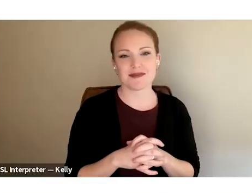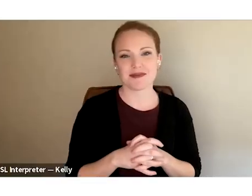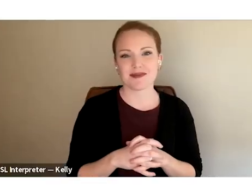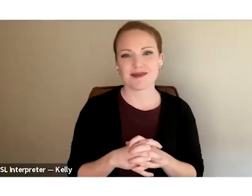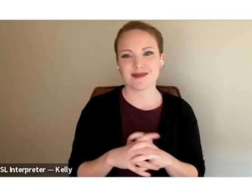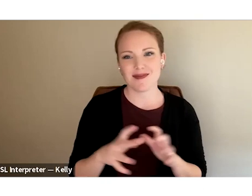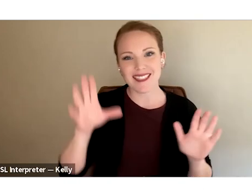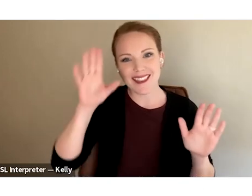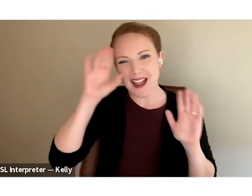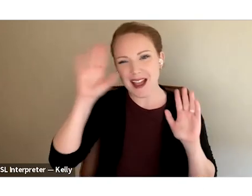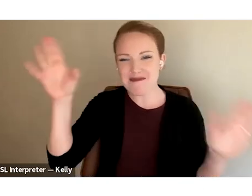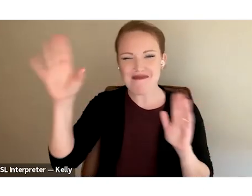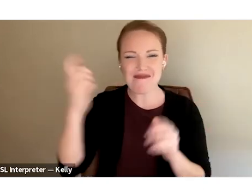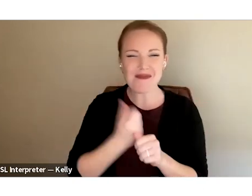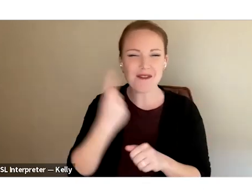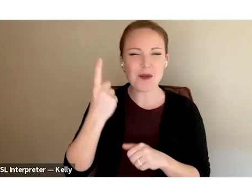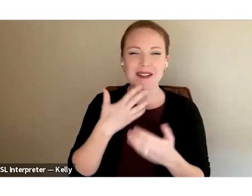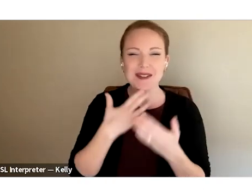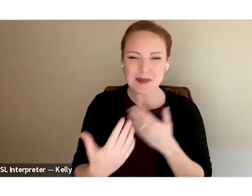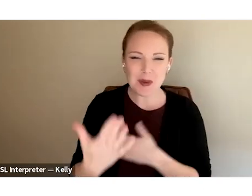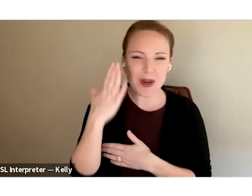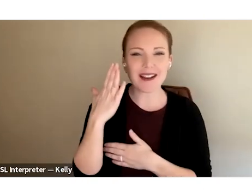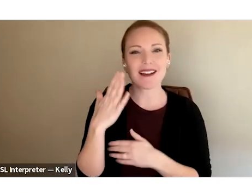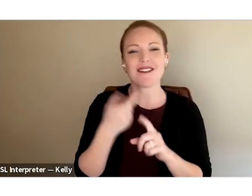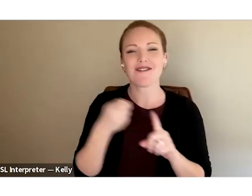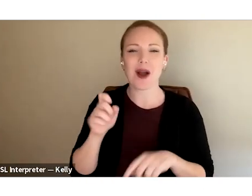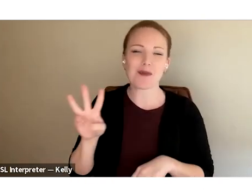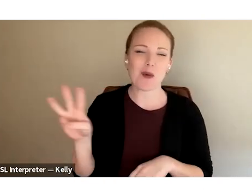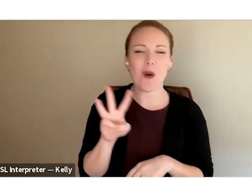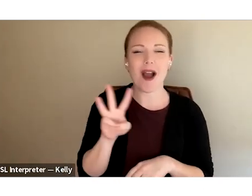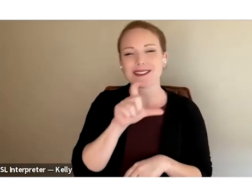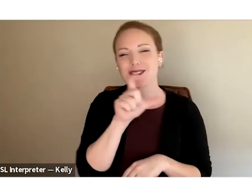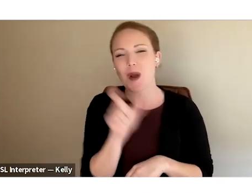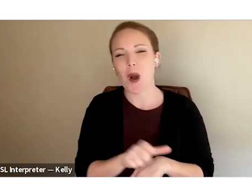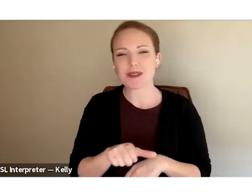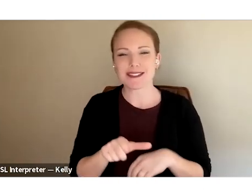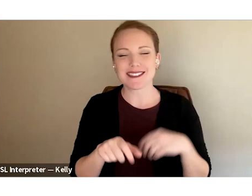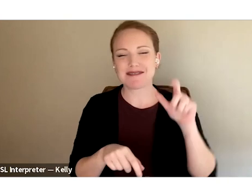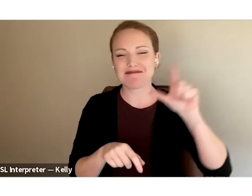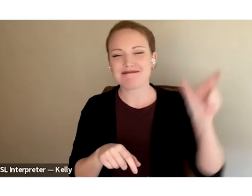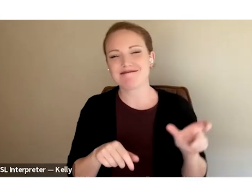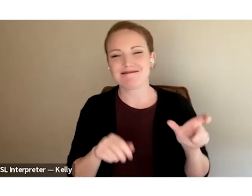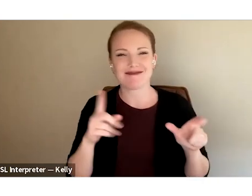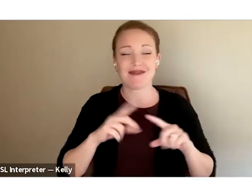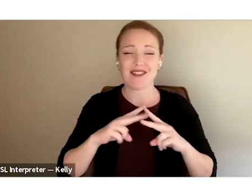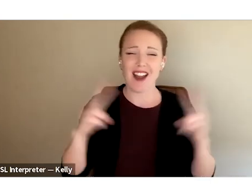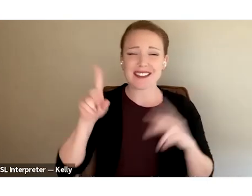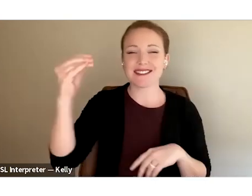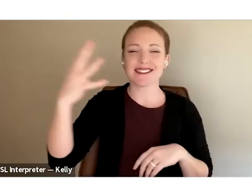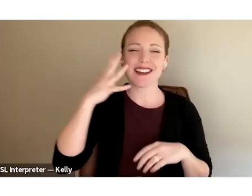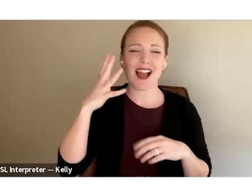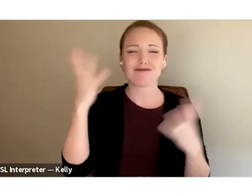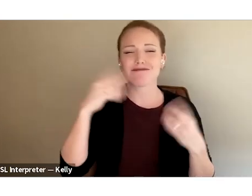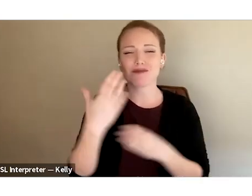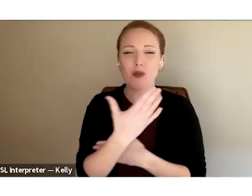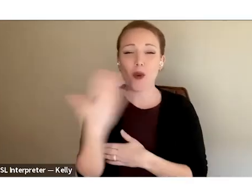Hello. Hi, everybody. Good morning from West Coast, where it is a very sunny morning. As you can